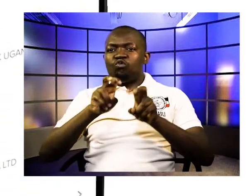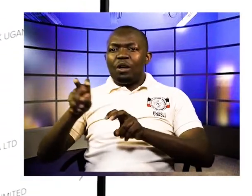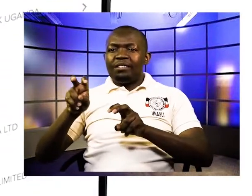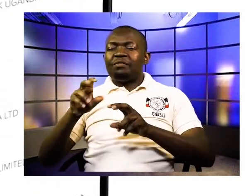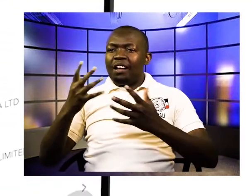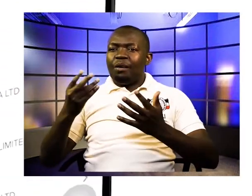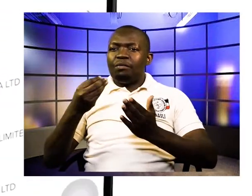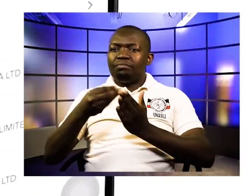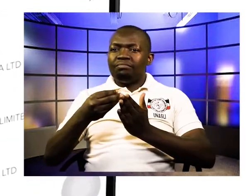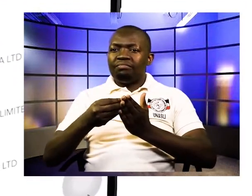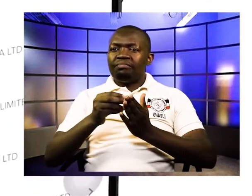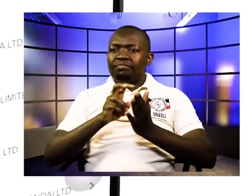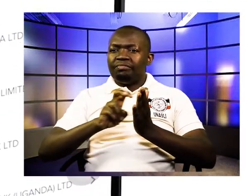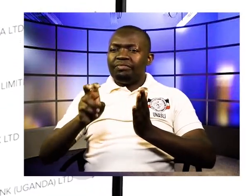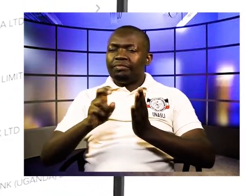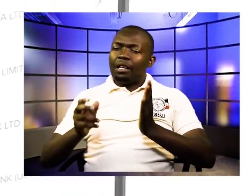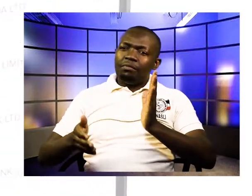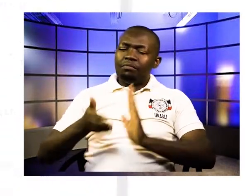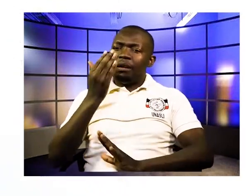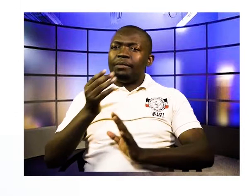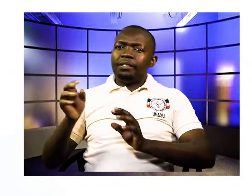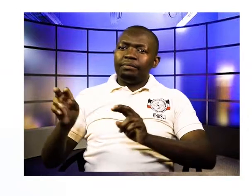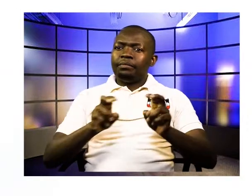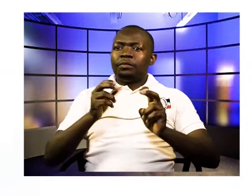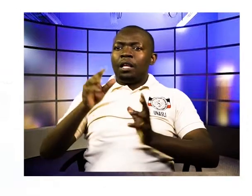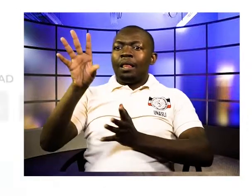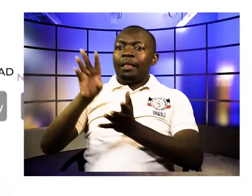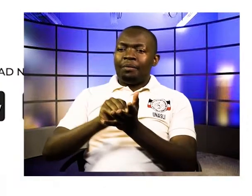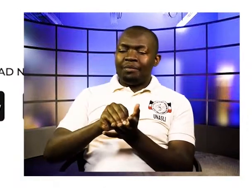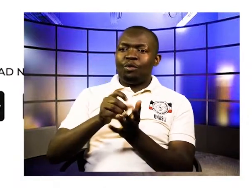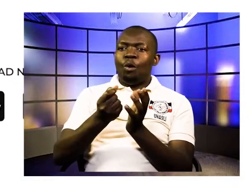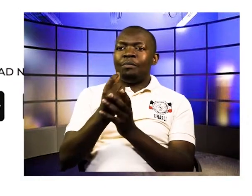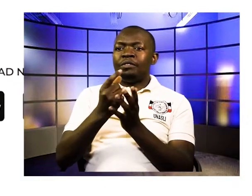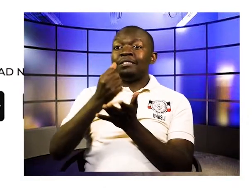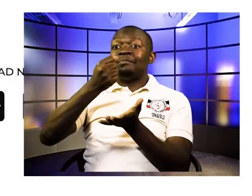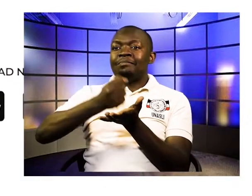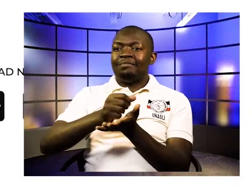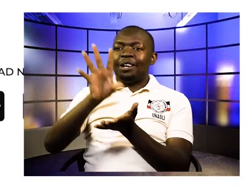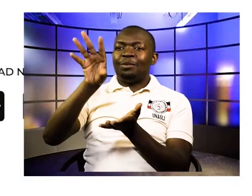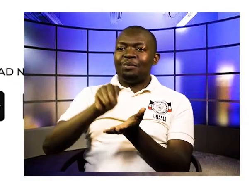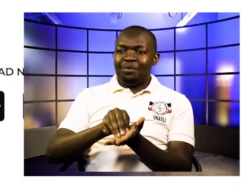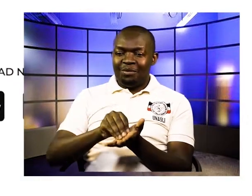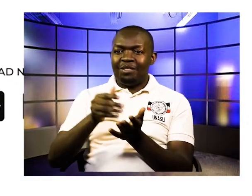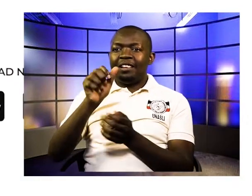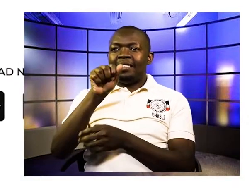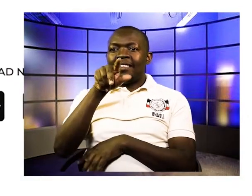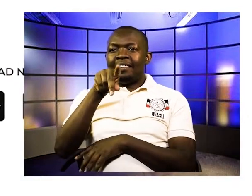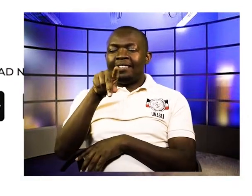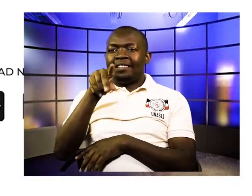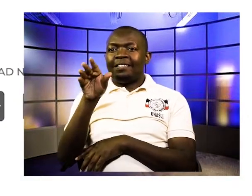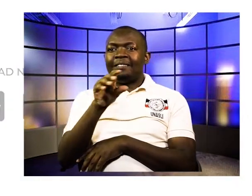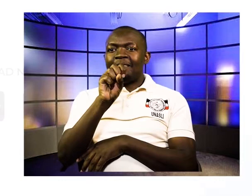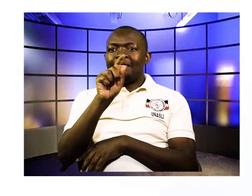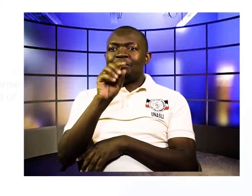Rapid Transfer on the Opportunity Bank mobile app. Download the Opportunity Bank mobile app from Google and App Store and enjoy